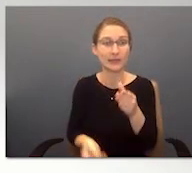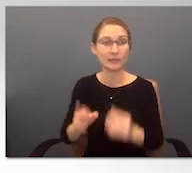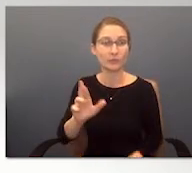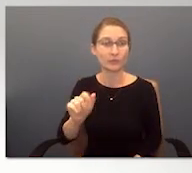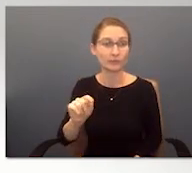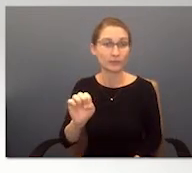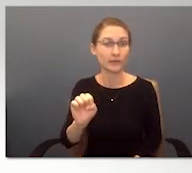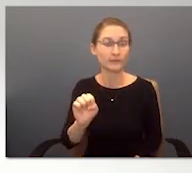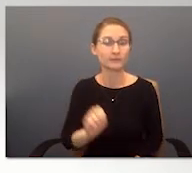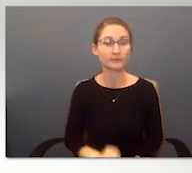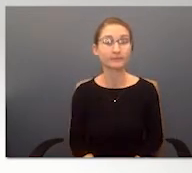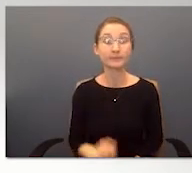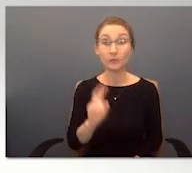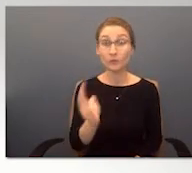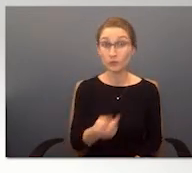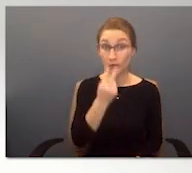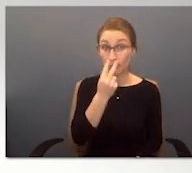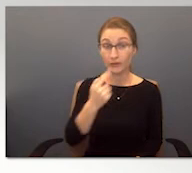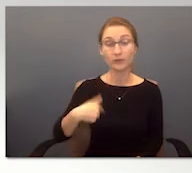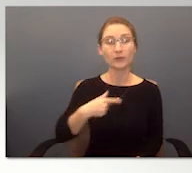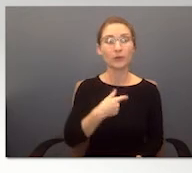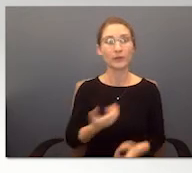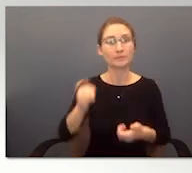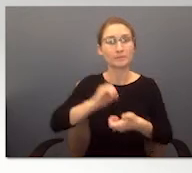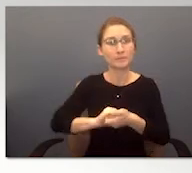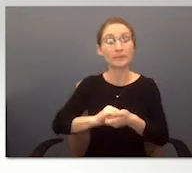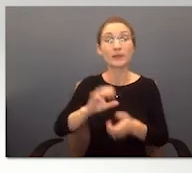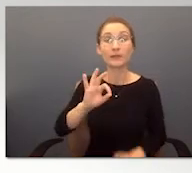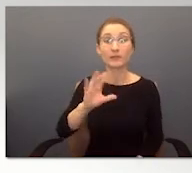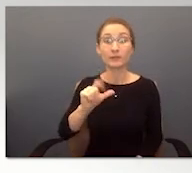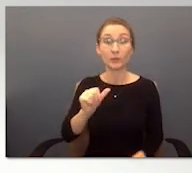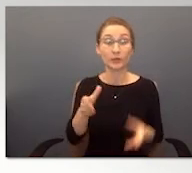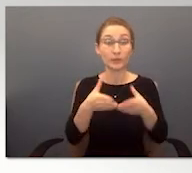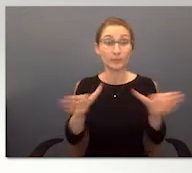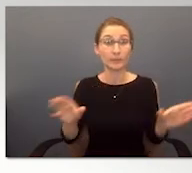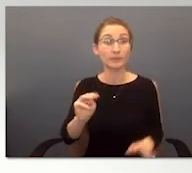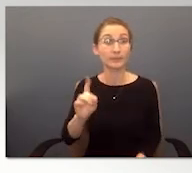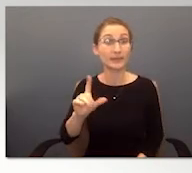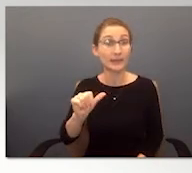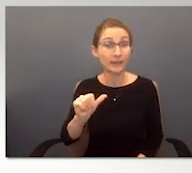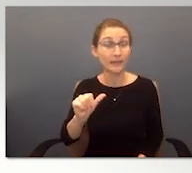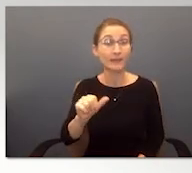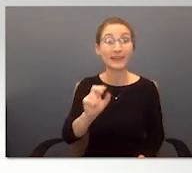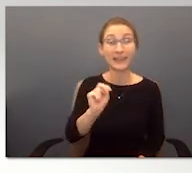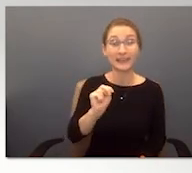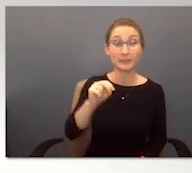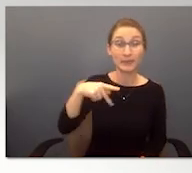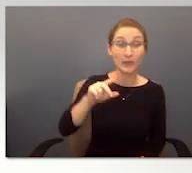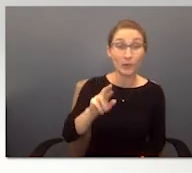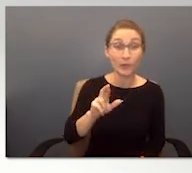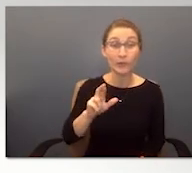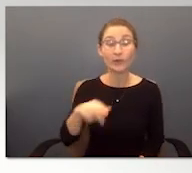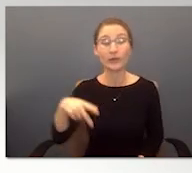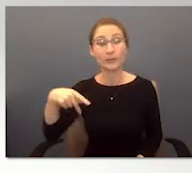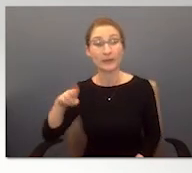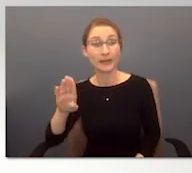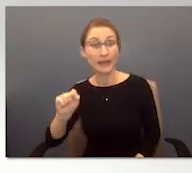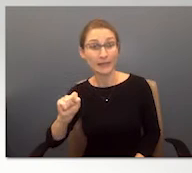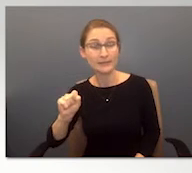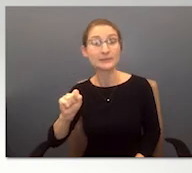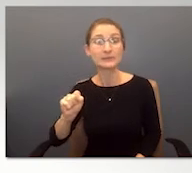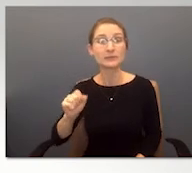drowning efforts, we're partnering with Florida Public Media. This is PBS and NPR, and we are